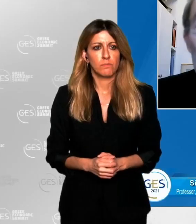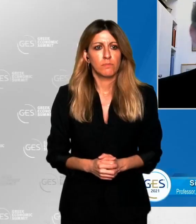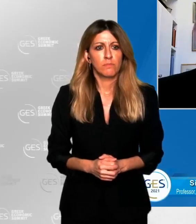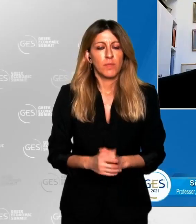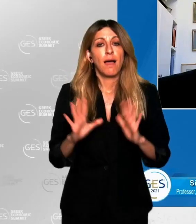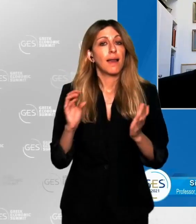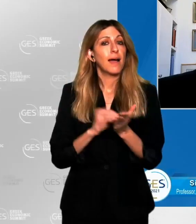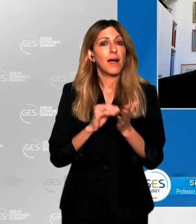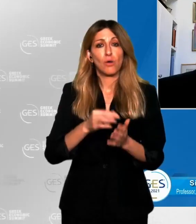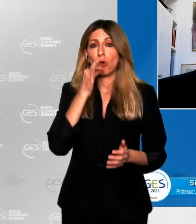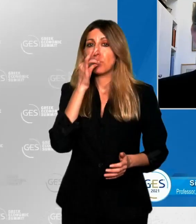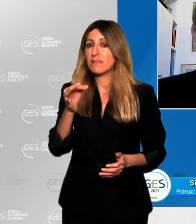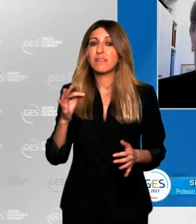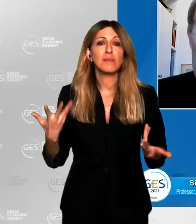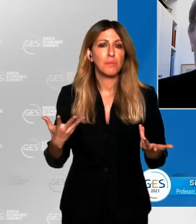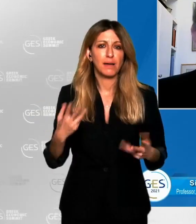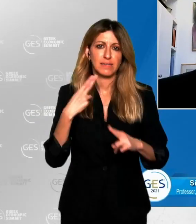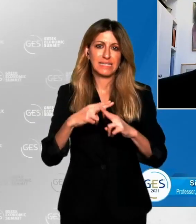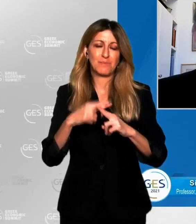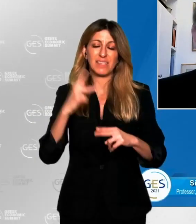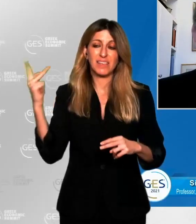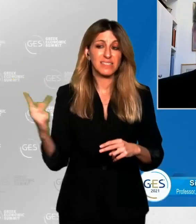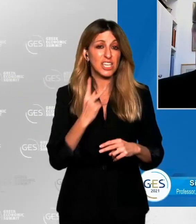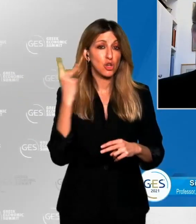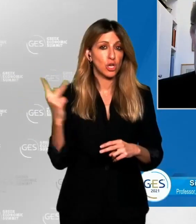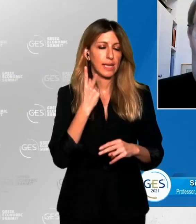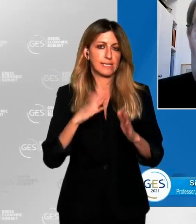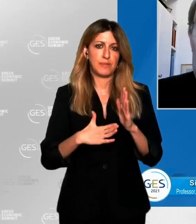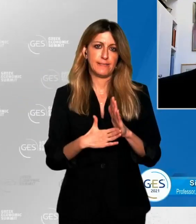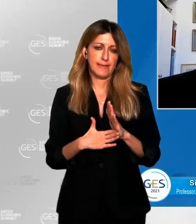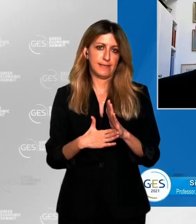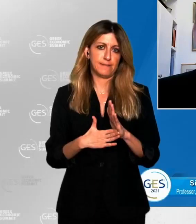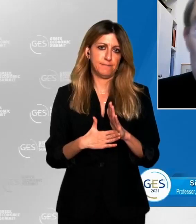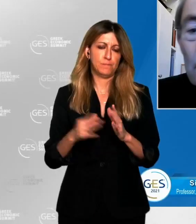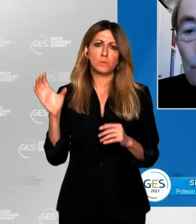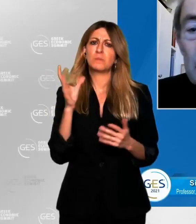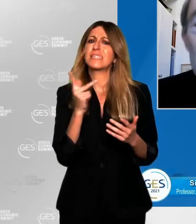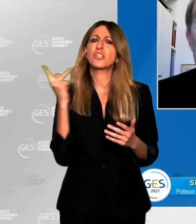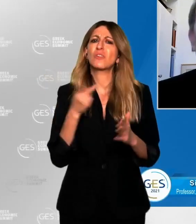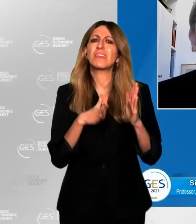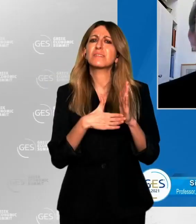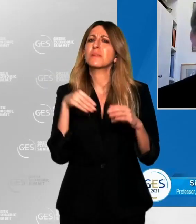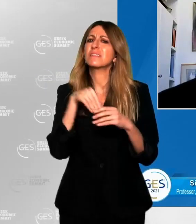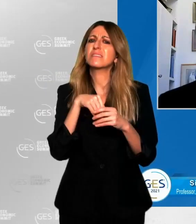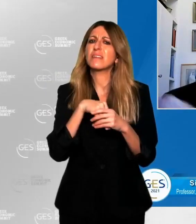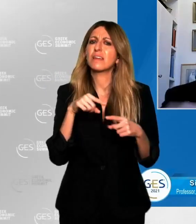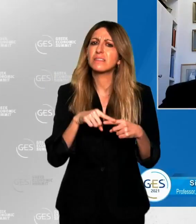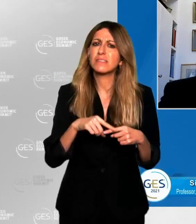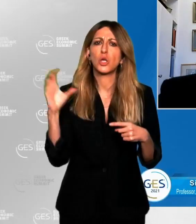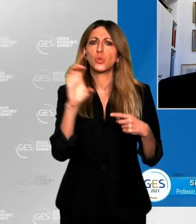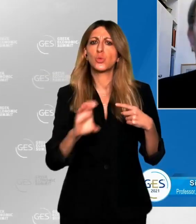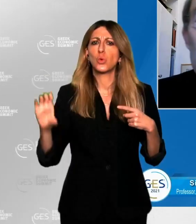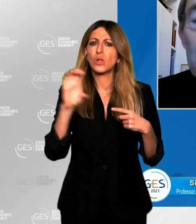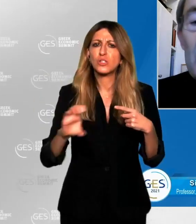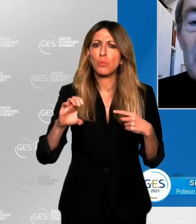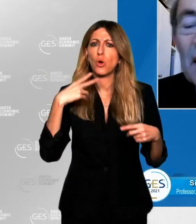Here, the sectors will be the hospitality industry, tourism, of course, is one of them, but restaurants, hotels, theaters,